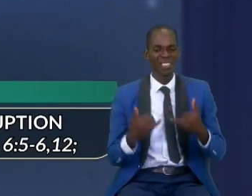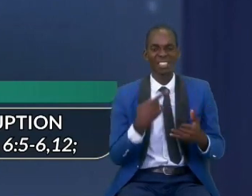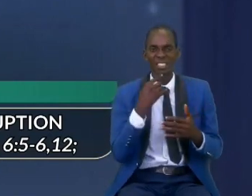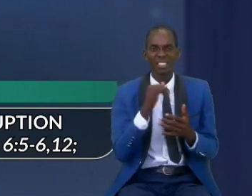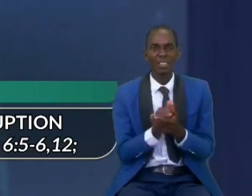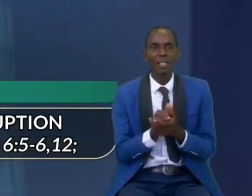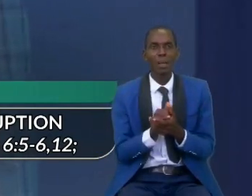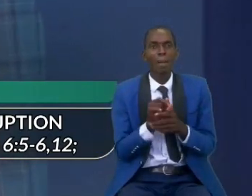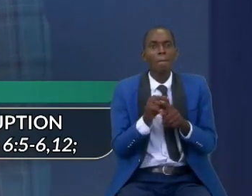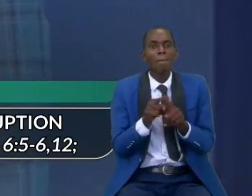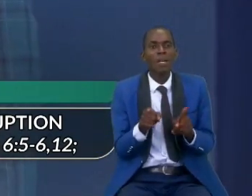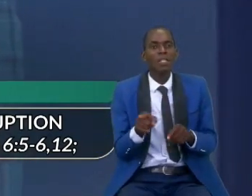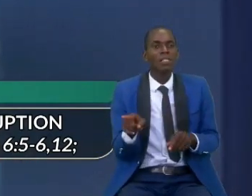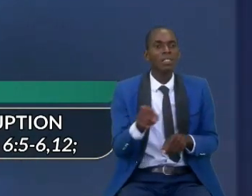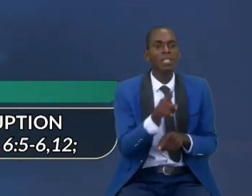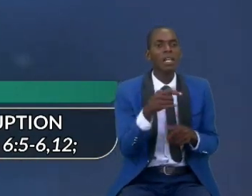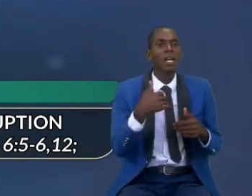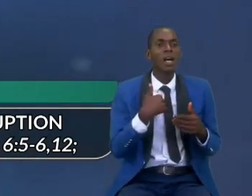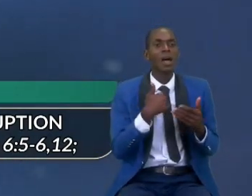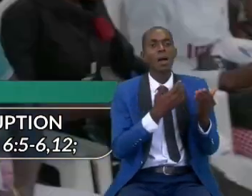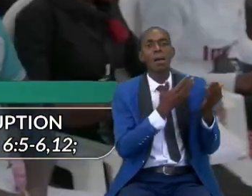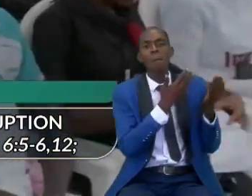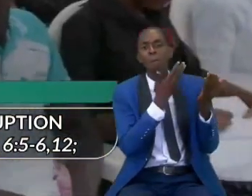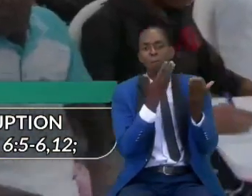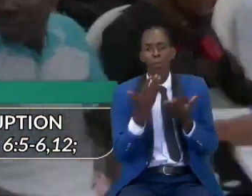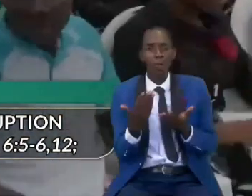have sought out many, tell me,